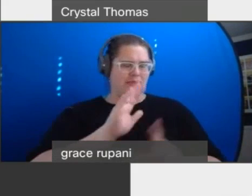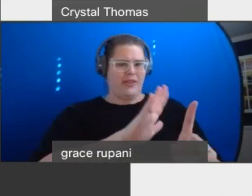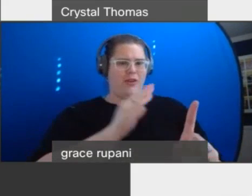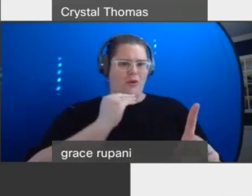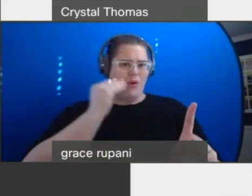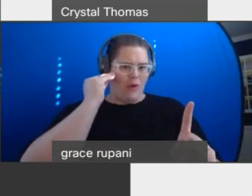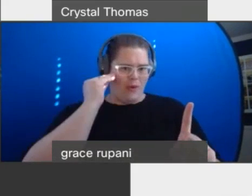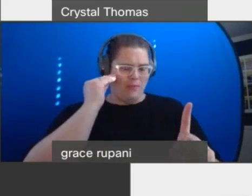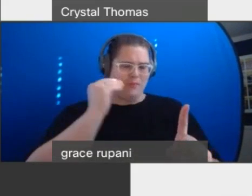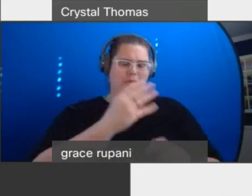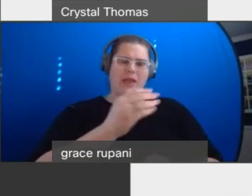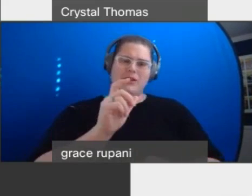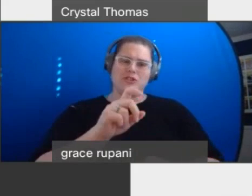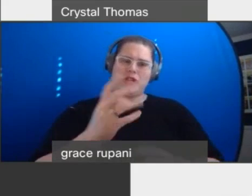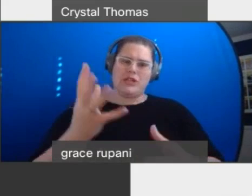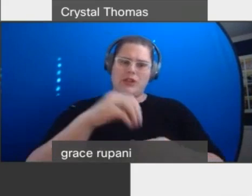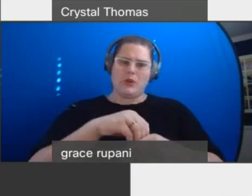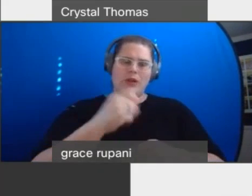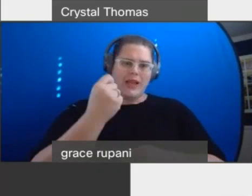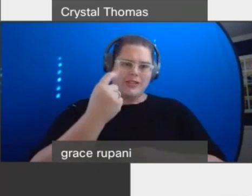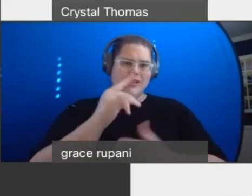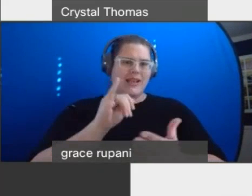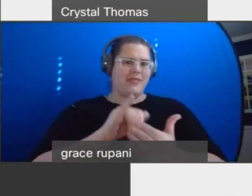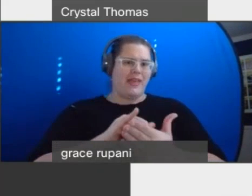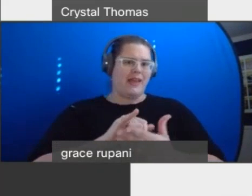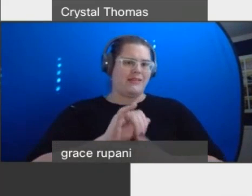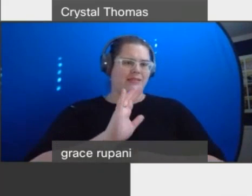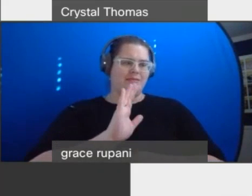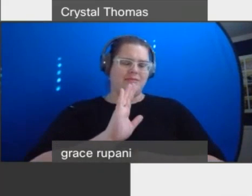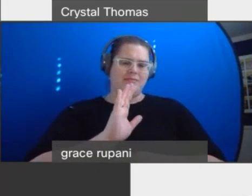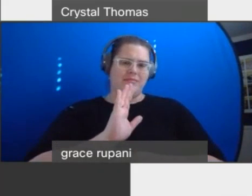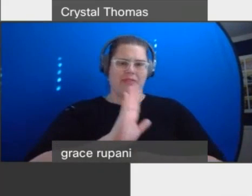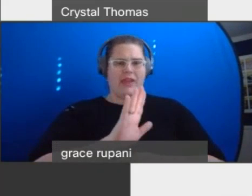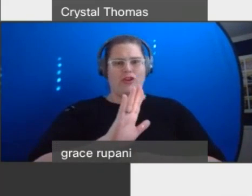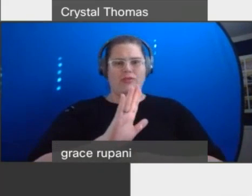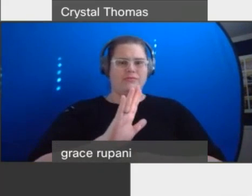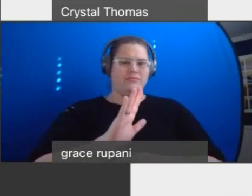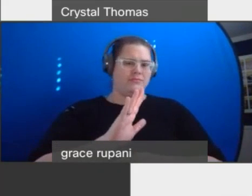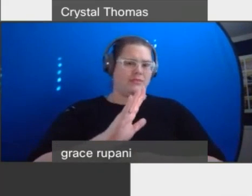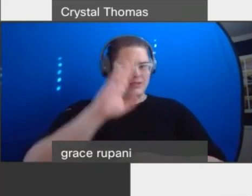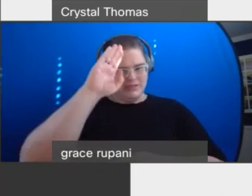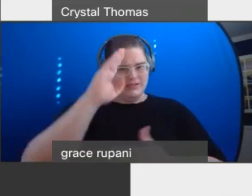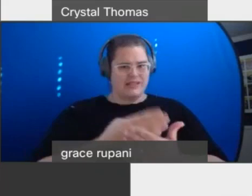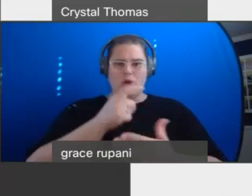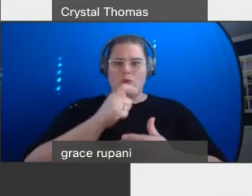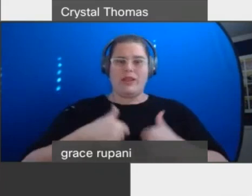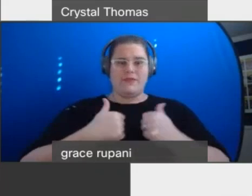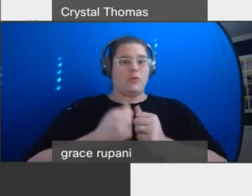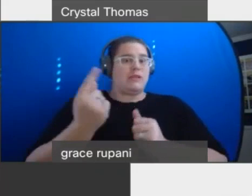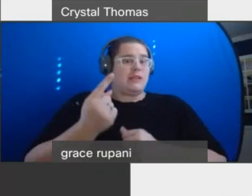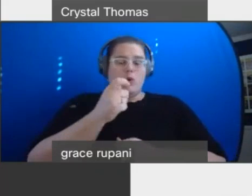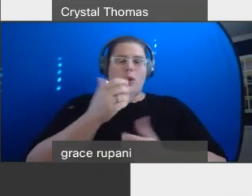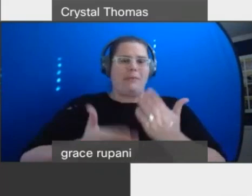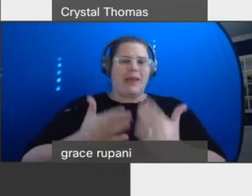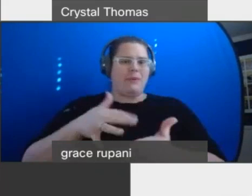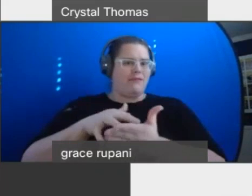include understanding that their loved one lives with people who likely may be vulnerable. I think it should be